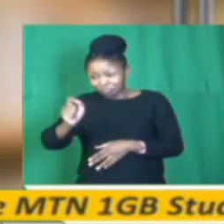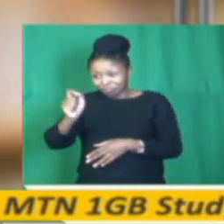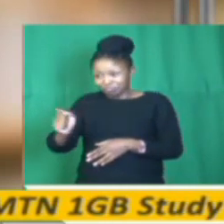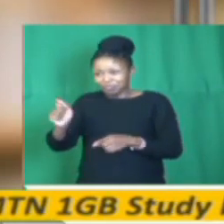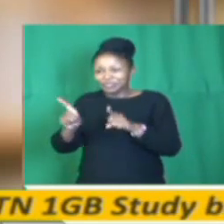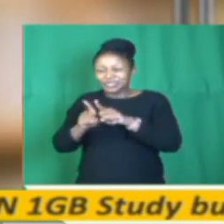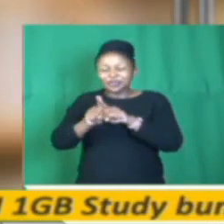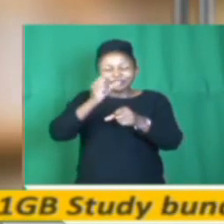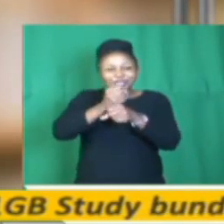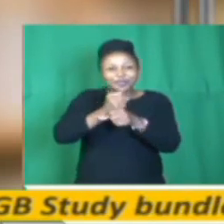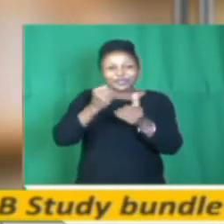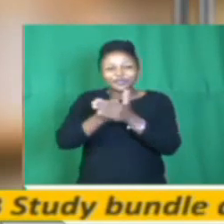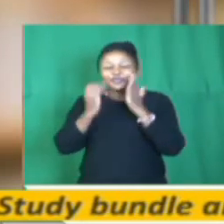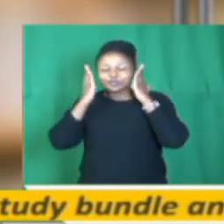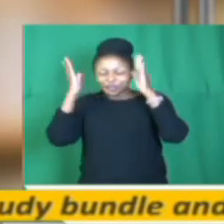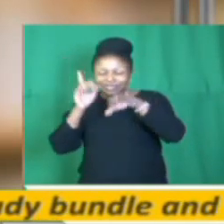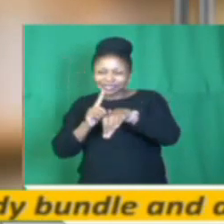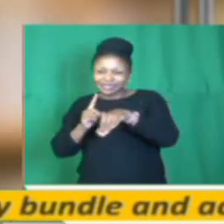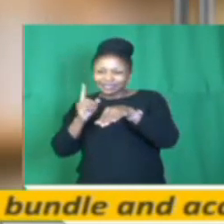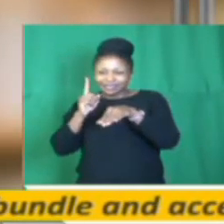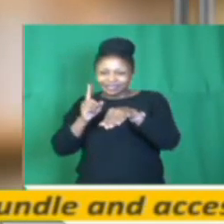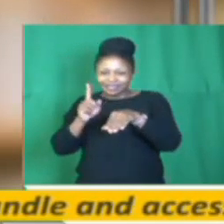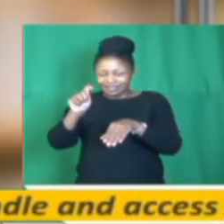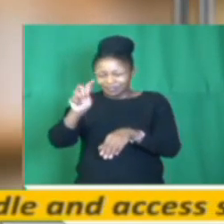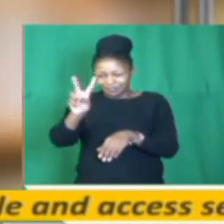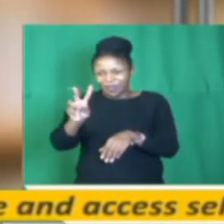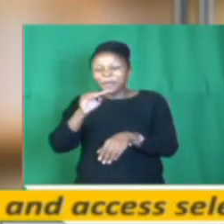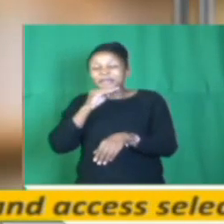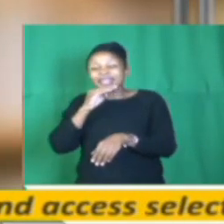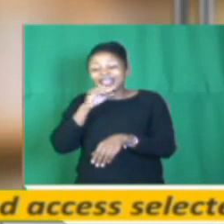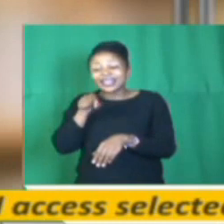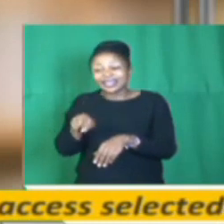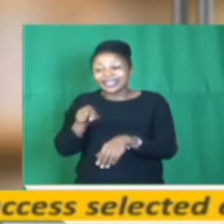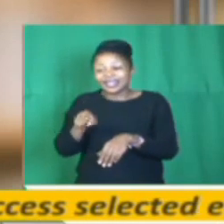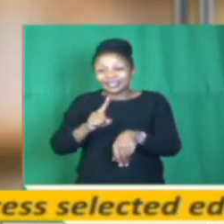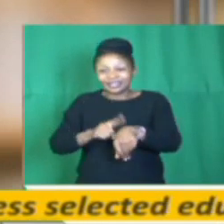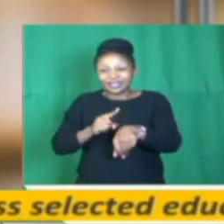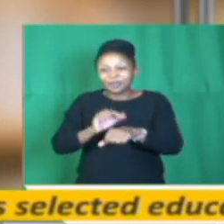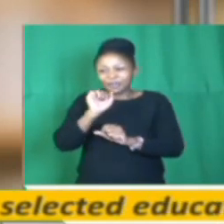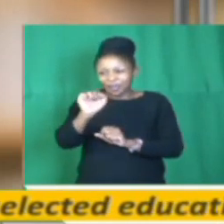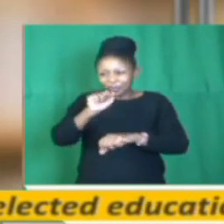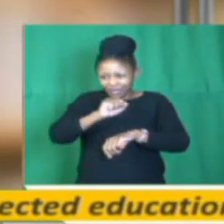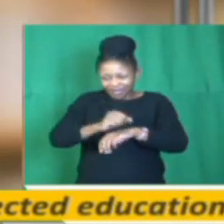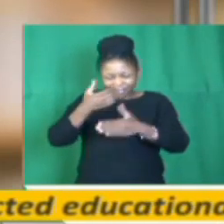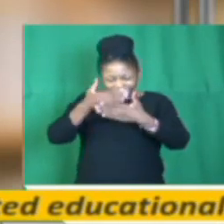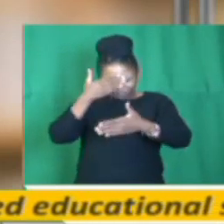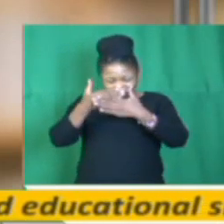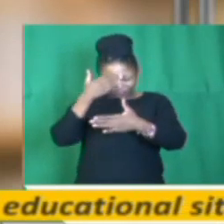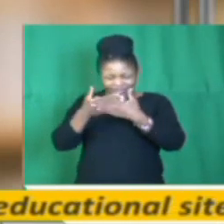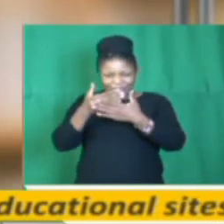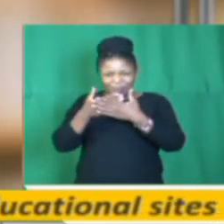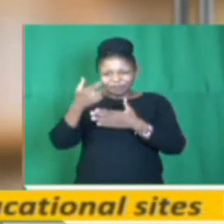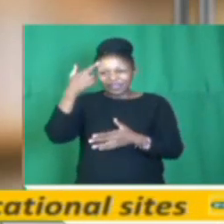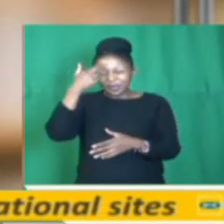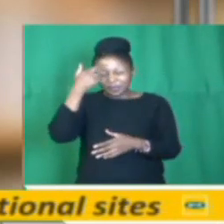on TV, this is for you. Watch very carefully. Form 3s, just to remind you, we are live on YouTube and